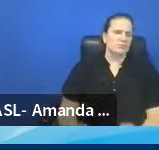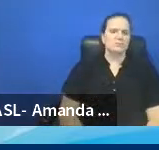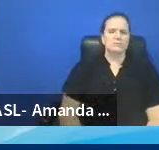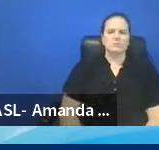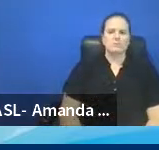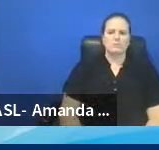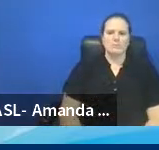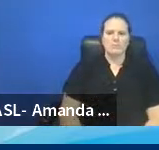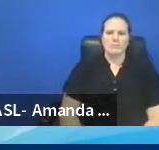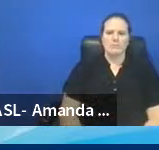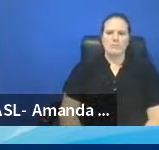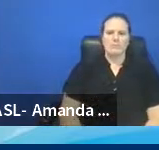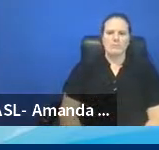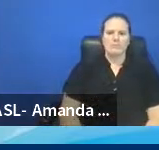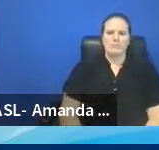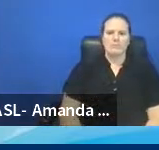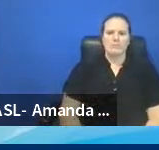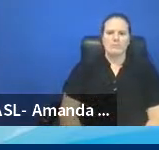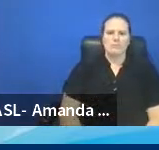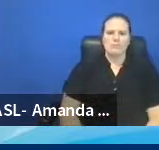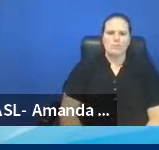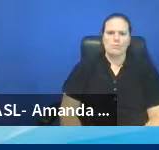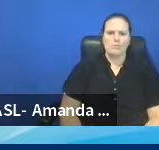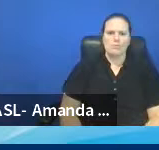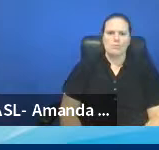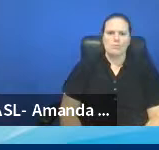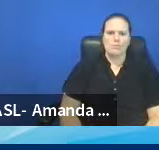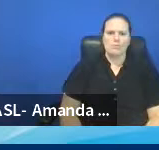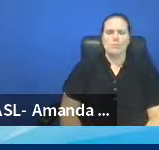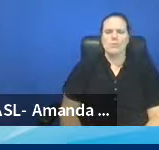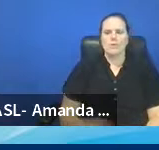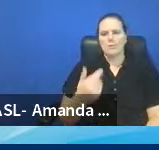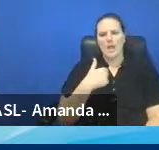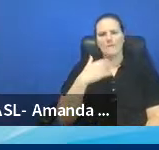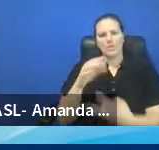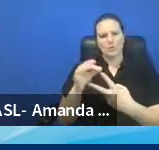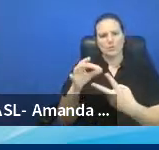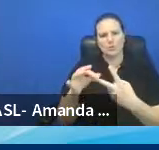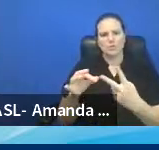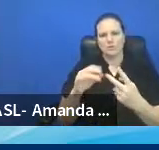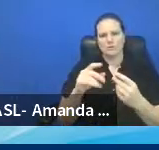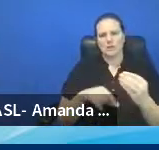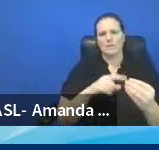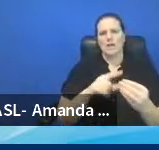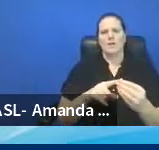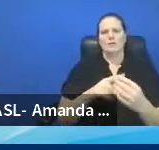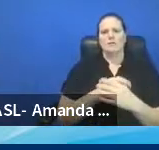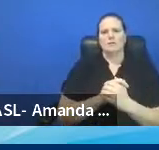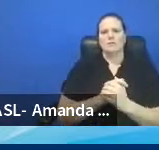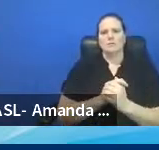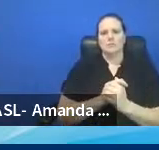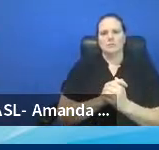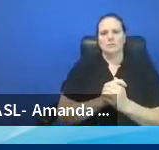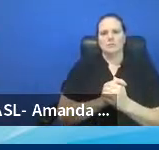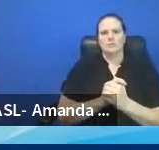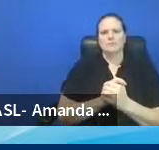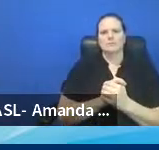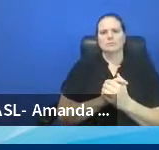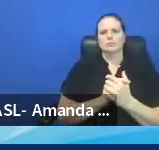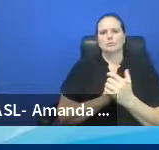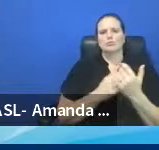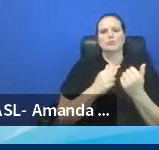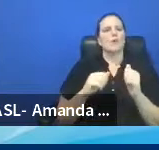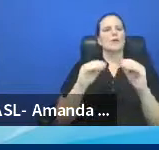and we were presented with the choice of trying to put